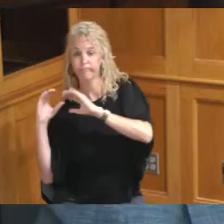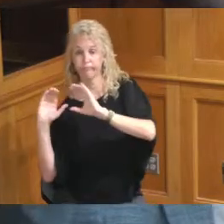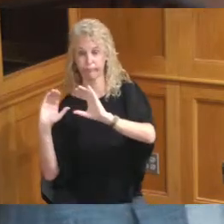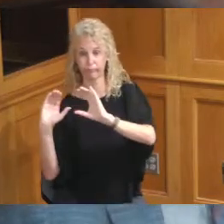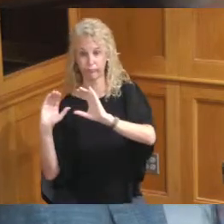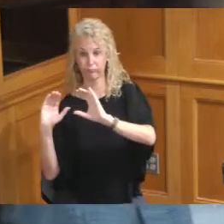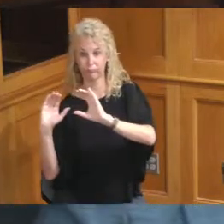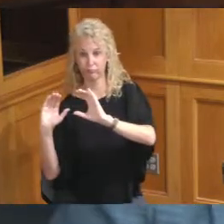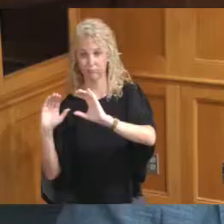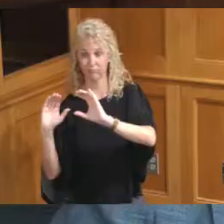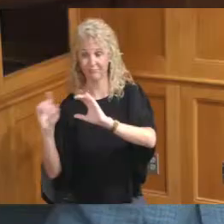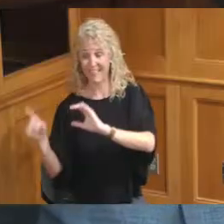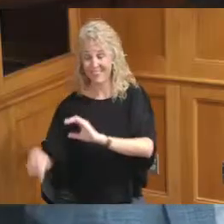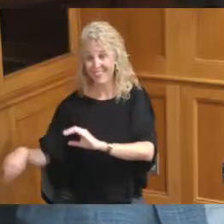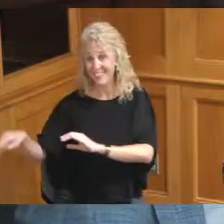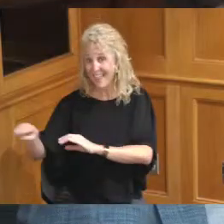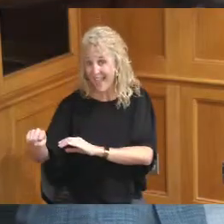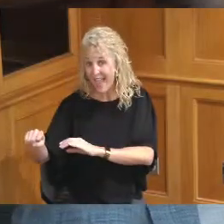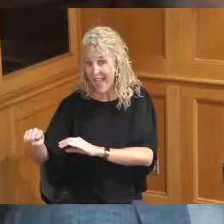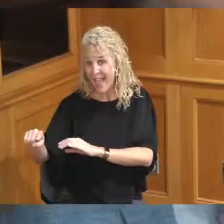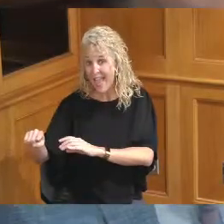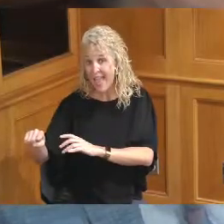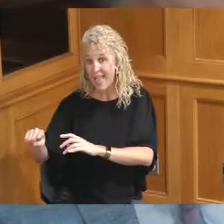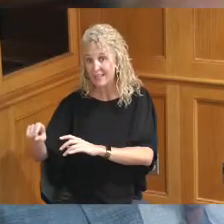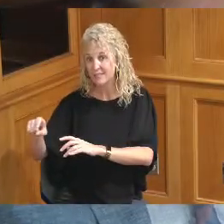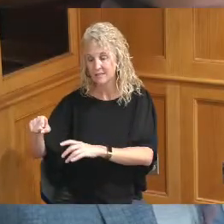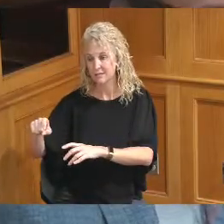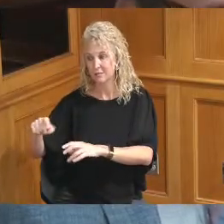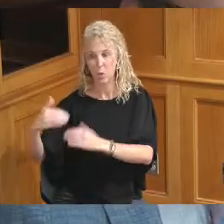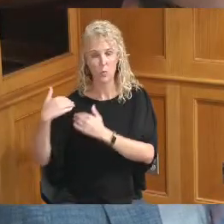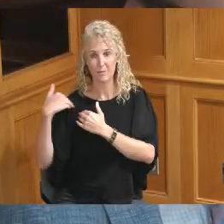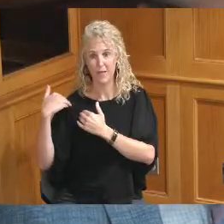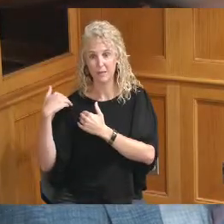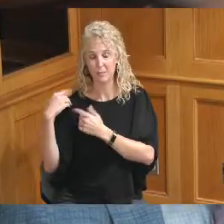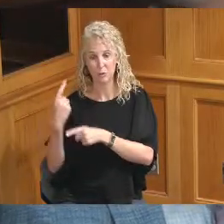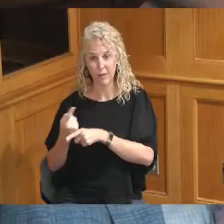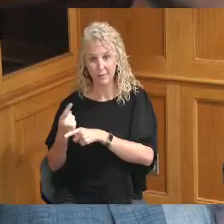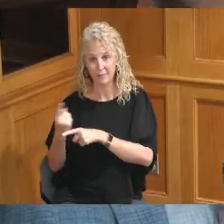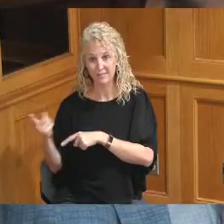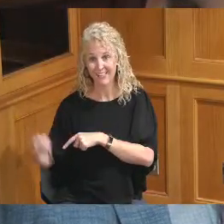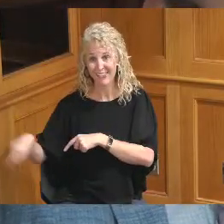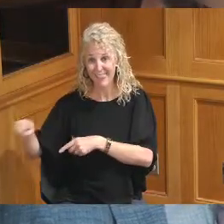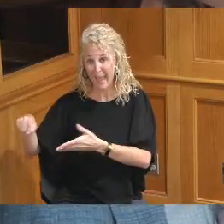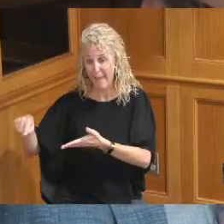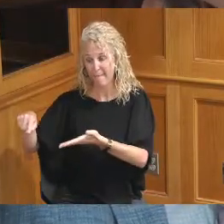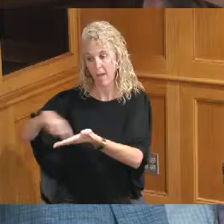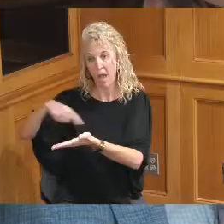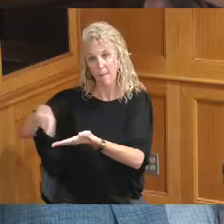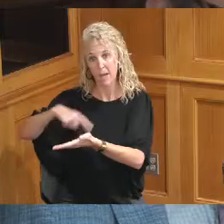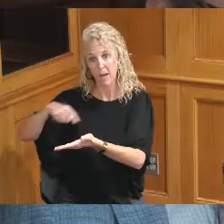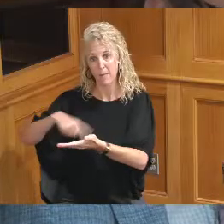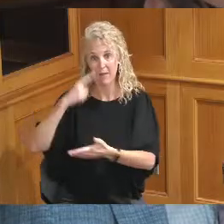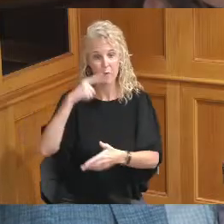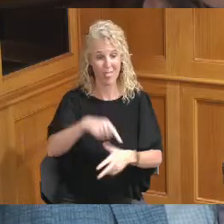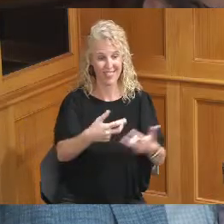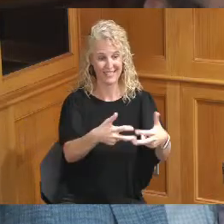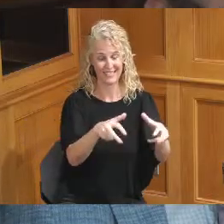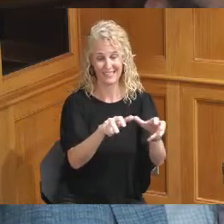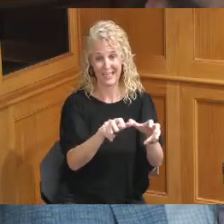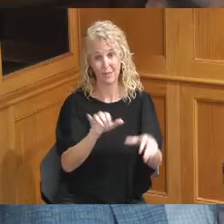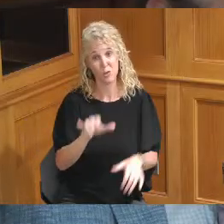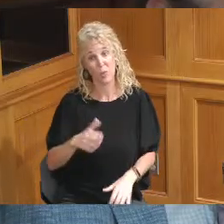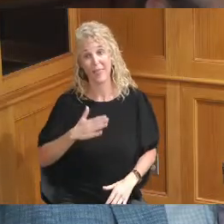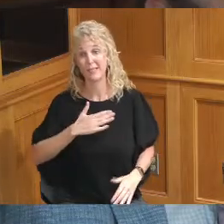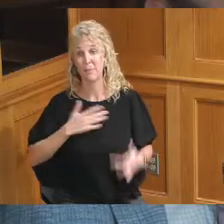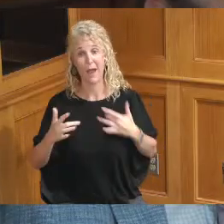the ones that are 100% on the hook to paying for this. So those are some points